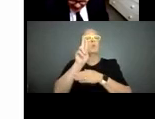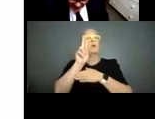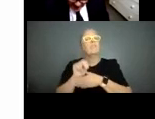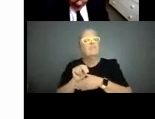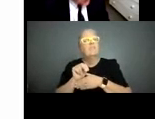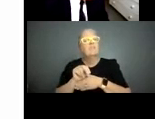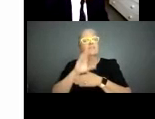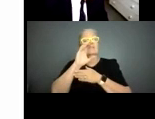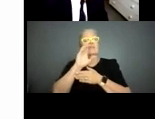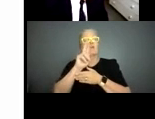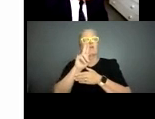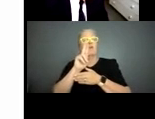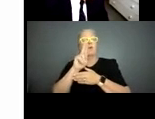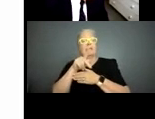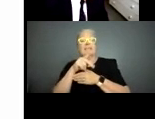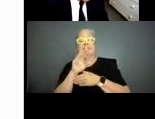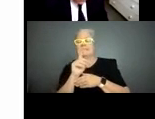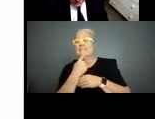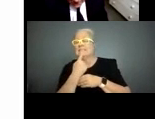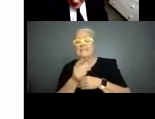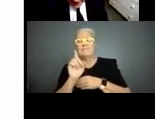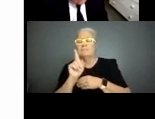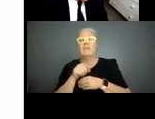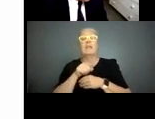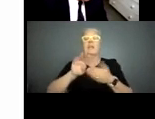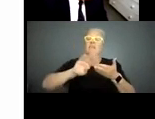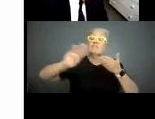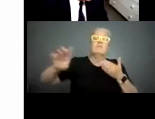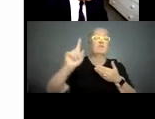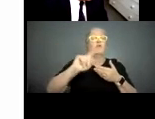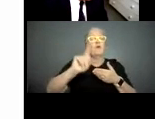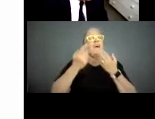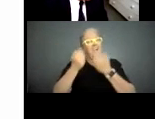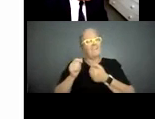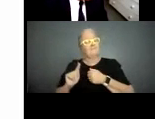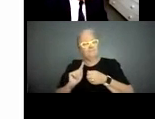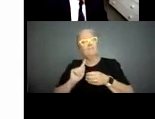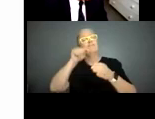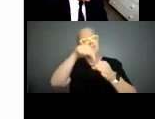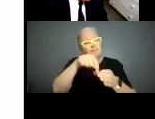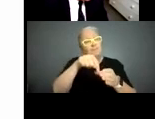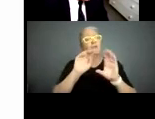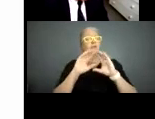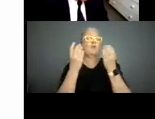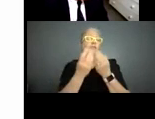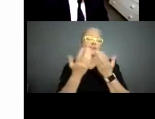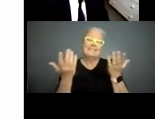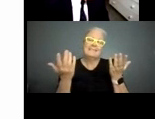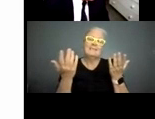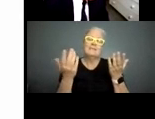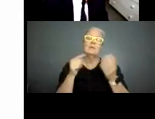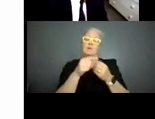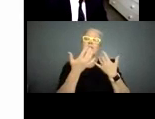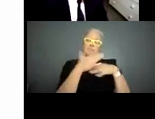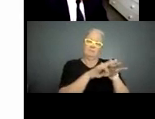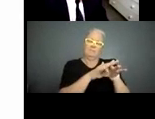committee. And it's not segregation because he's in the classroom. So it is poor integration. Okay, let's go to